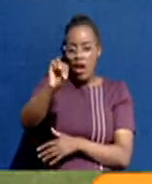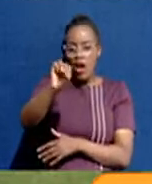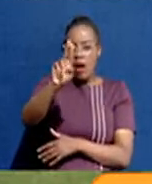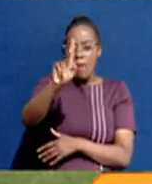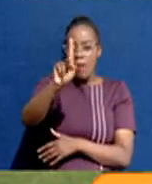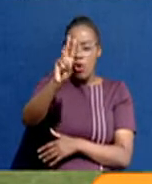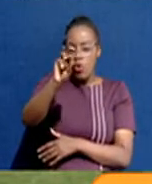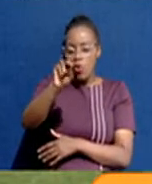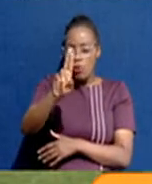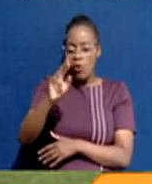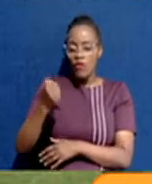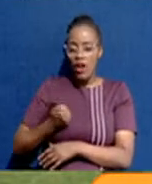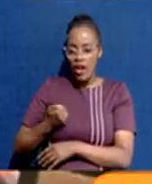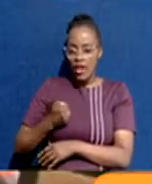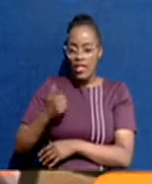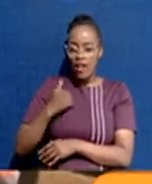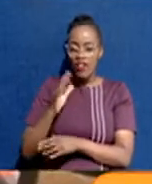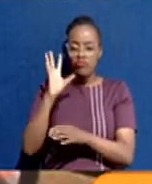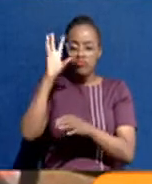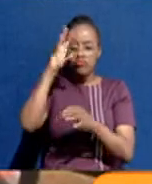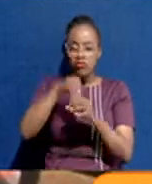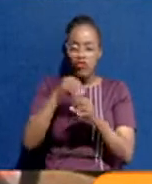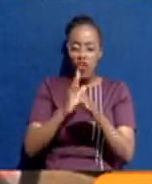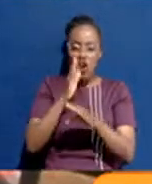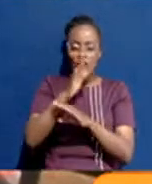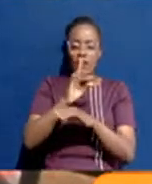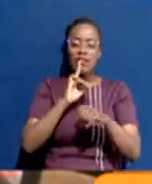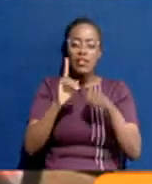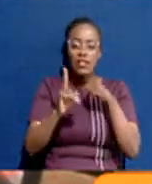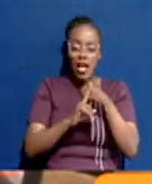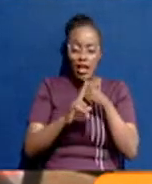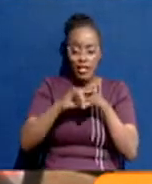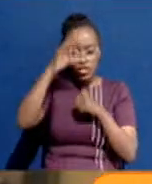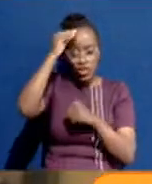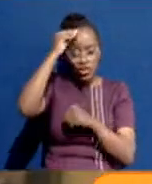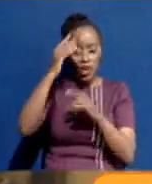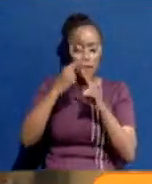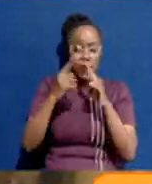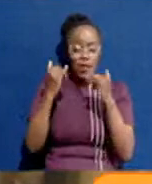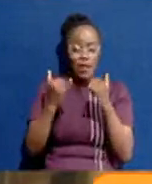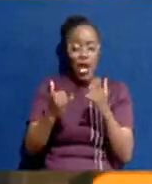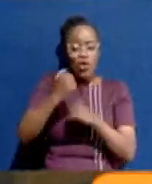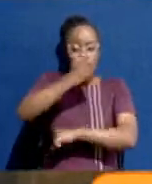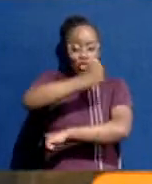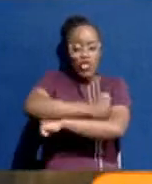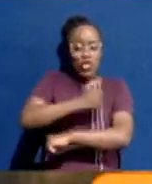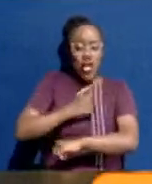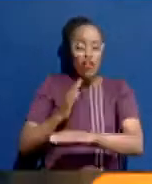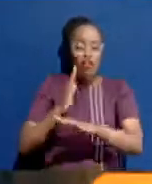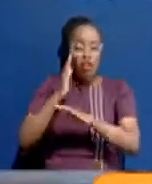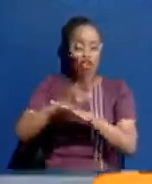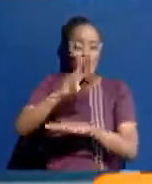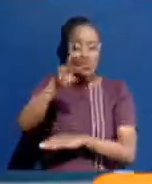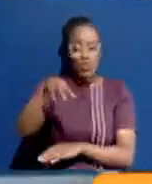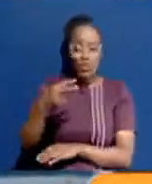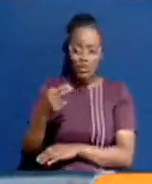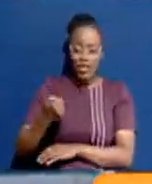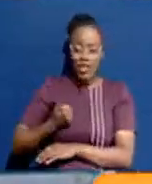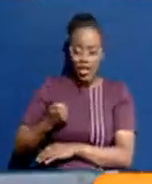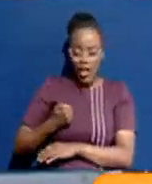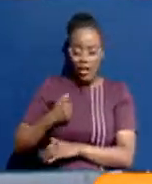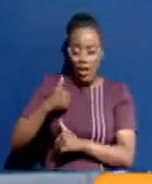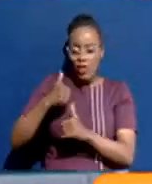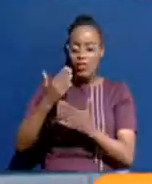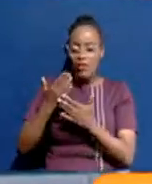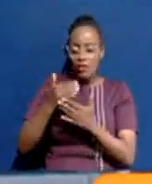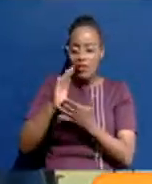like other schools, were meant to accommodate not more than 600 students, but currently the school has over 2,000 girls, sharing the